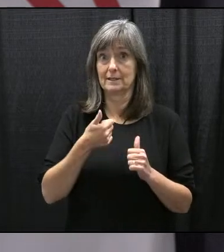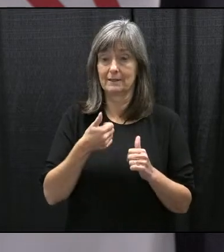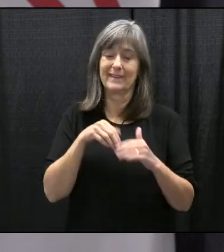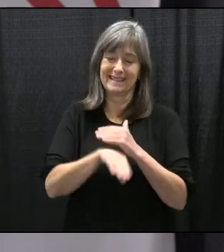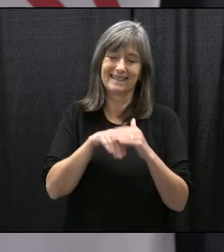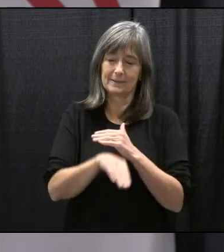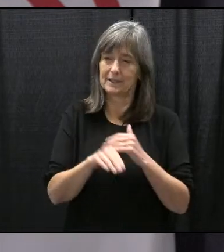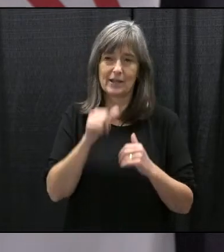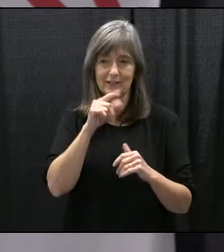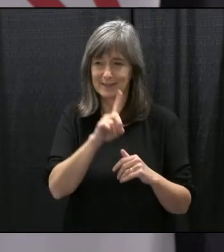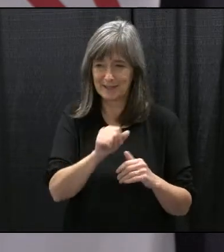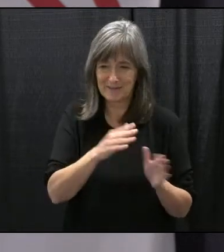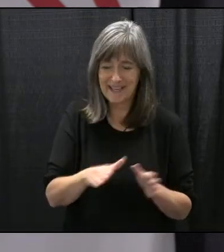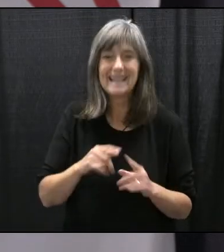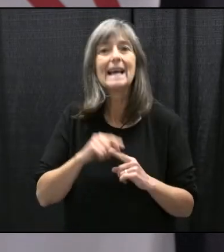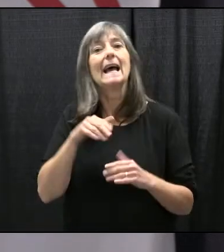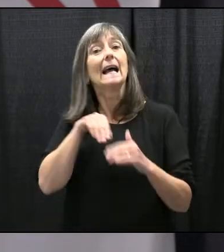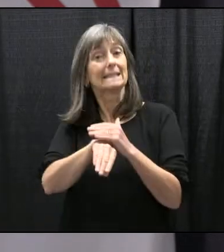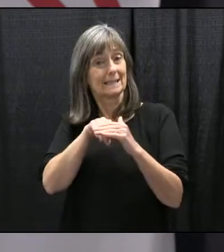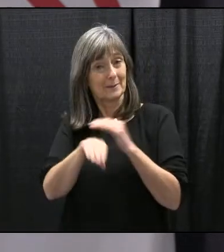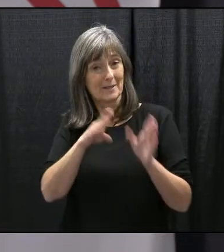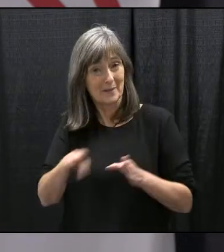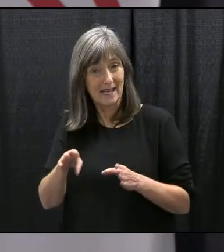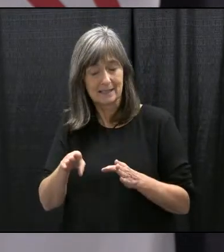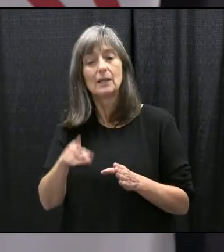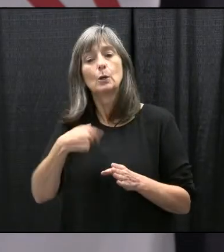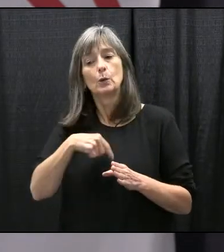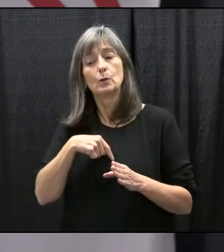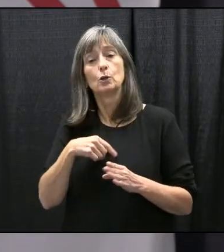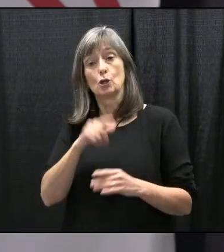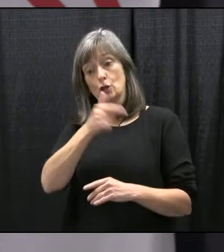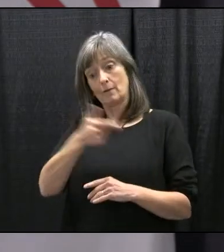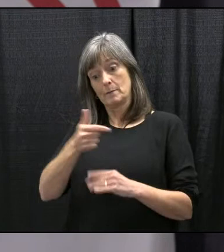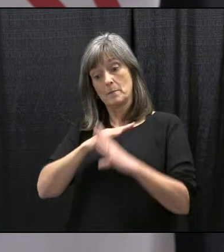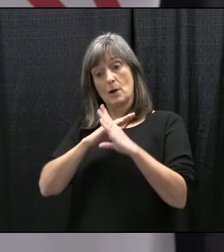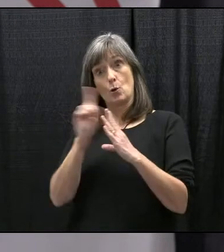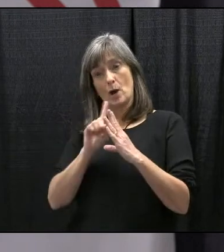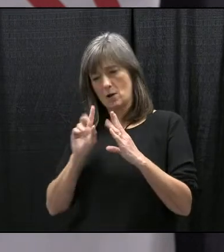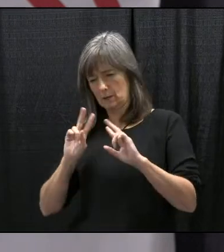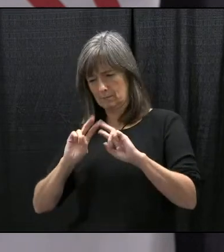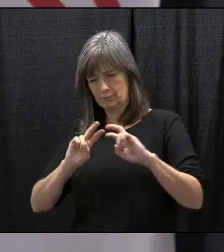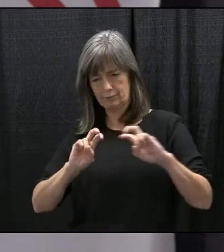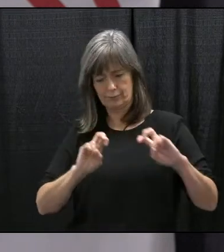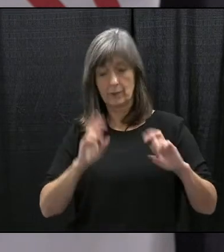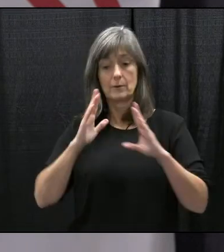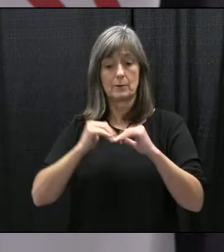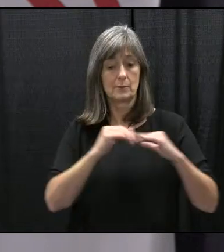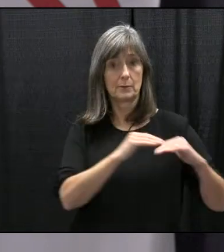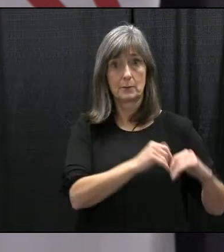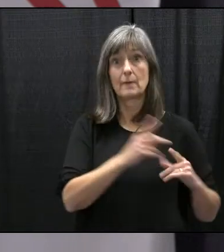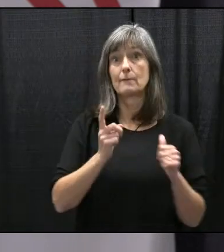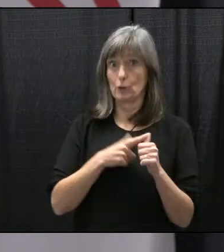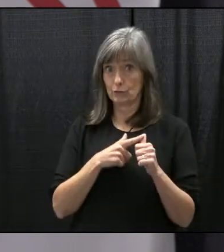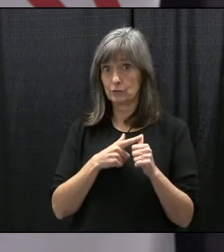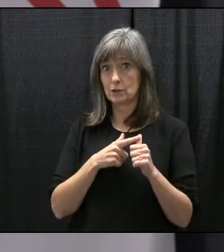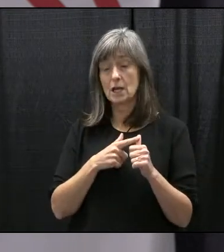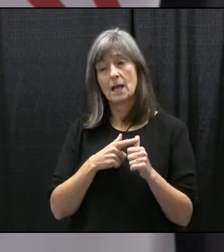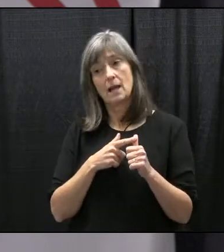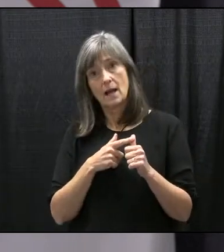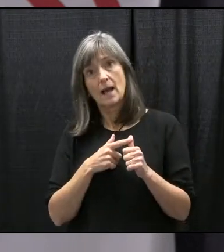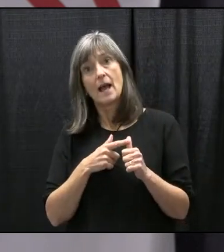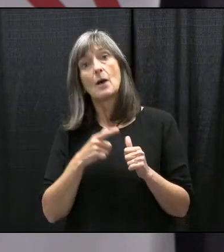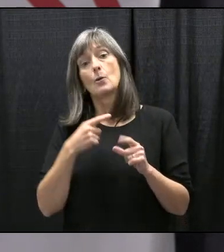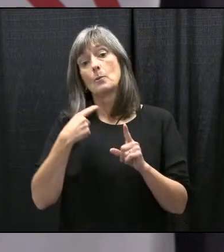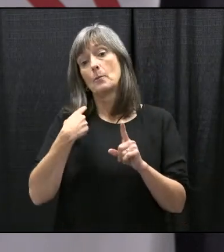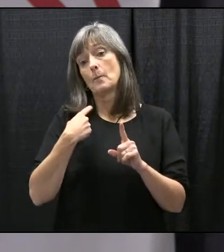accessibility plans to address the barriers that we would have in government and make sure we deal with those in the first instance. We'll be working